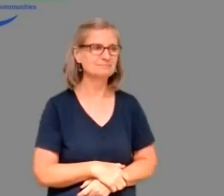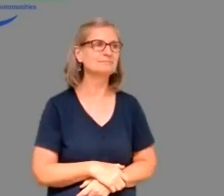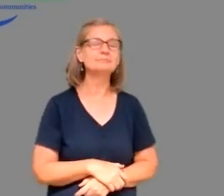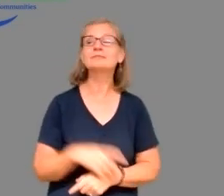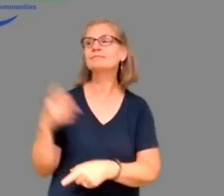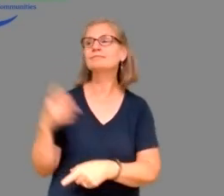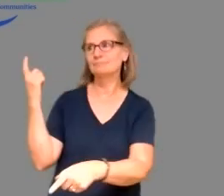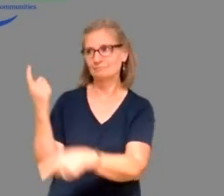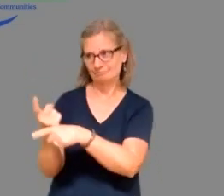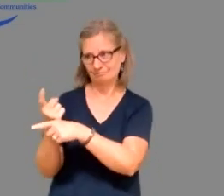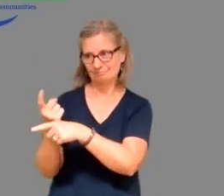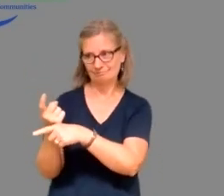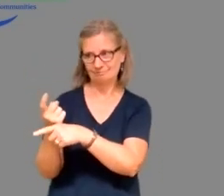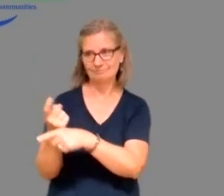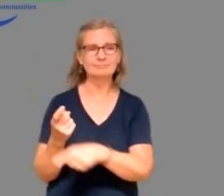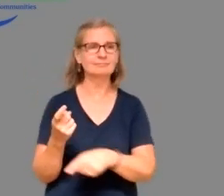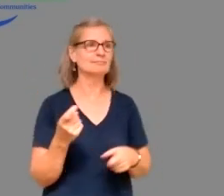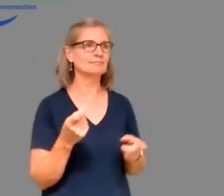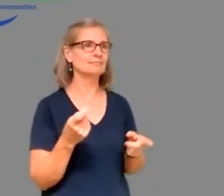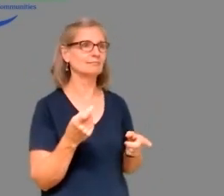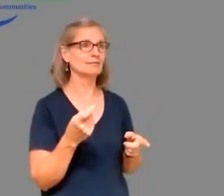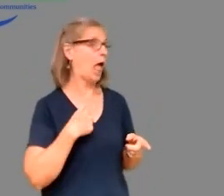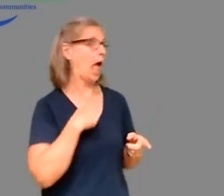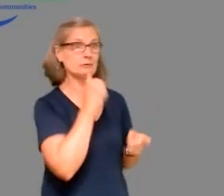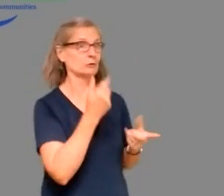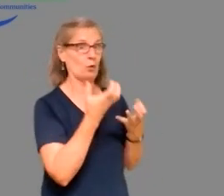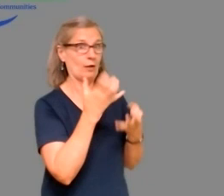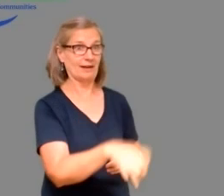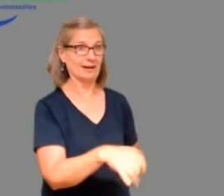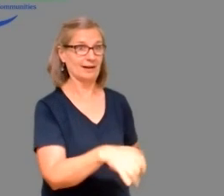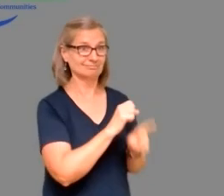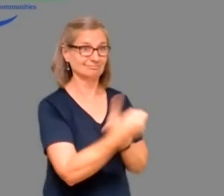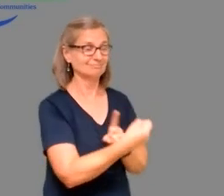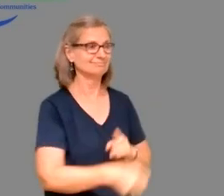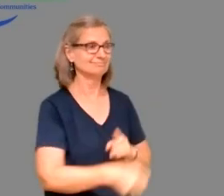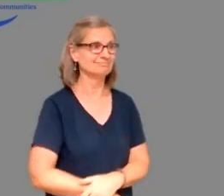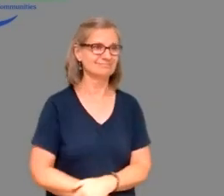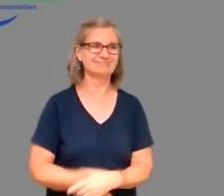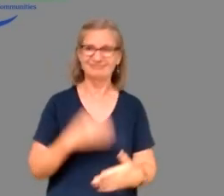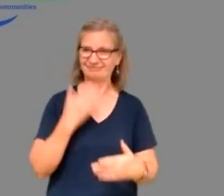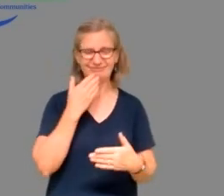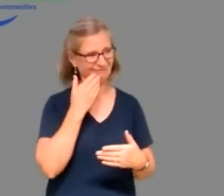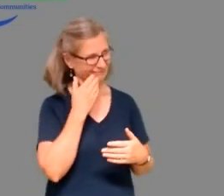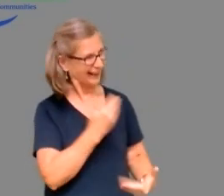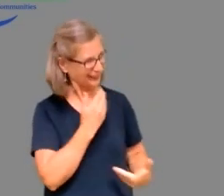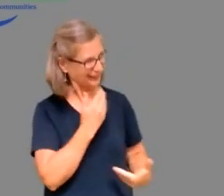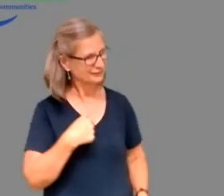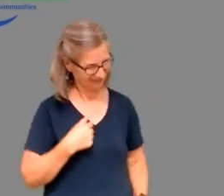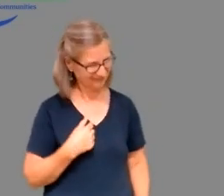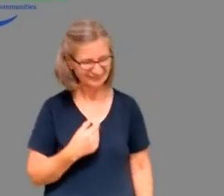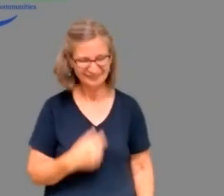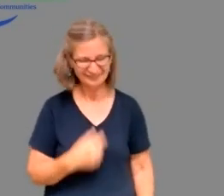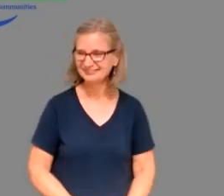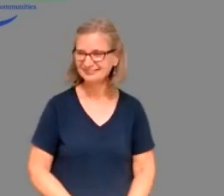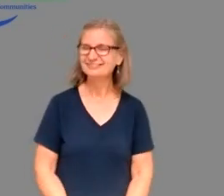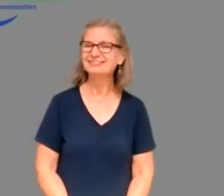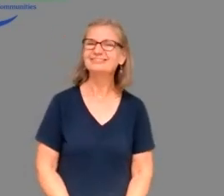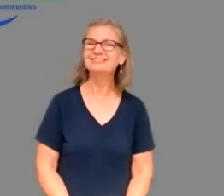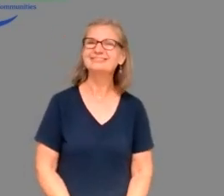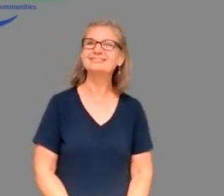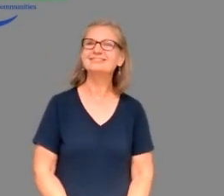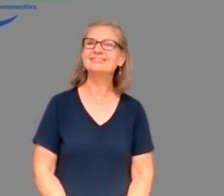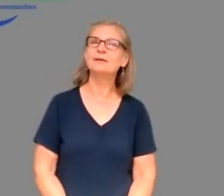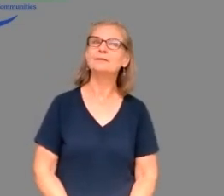That's exactly right, Eric. I mean, I don't want to. Thank you. I appreciate that. Yeah.